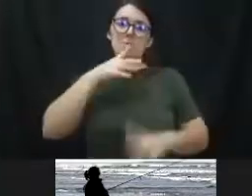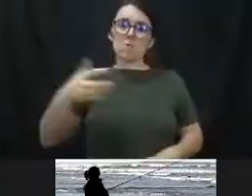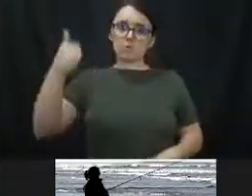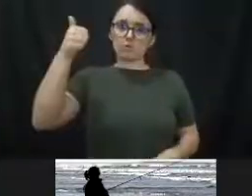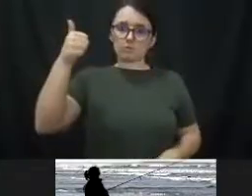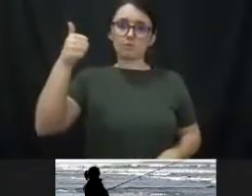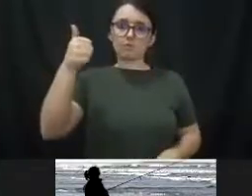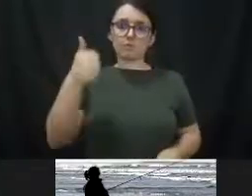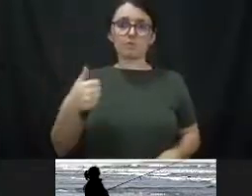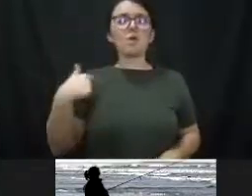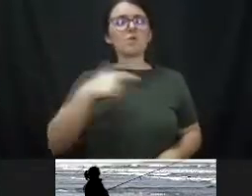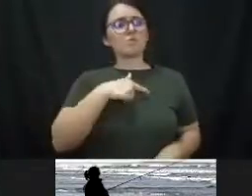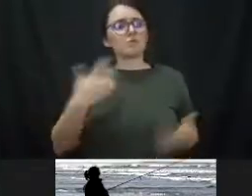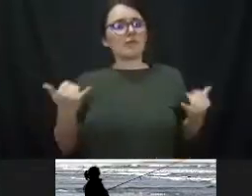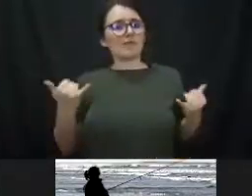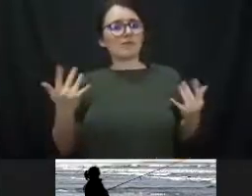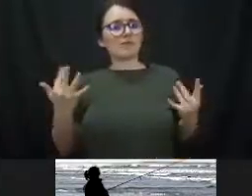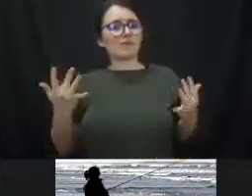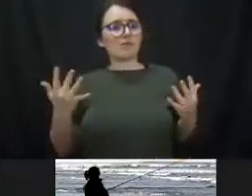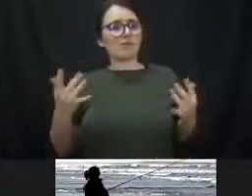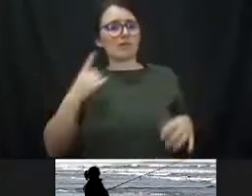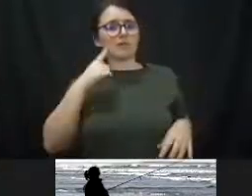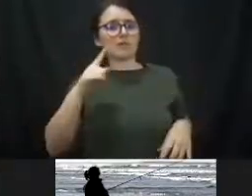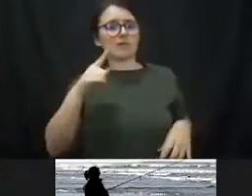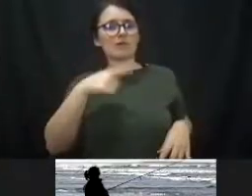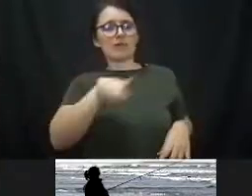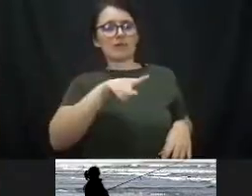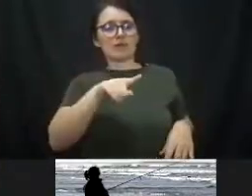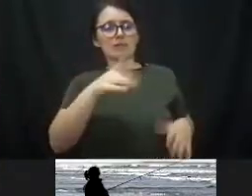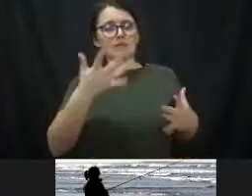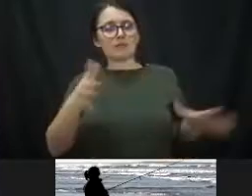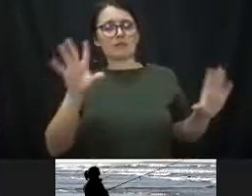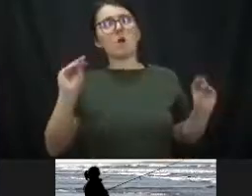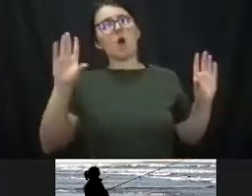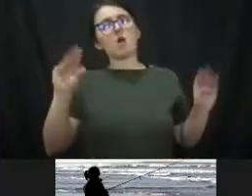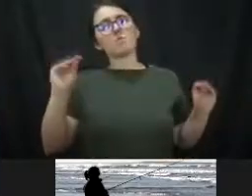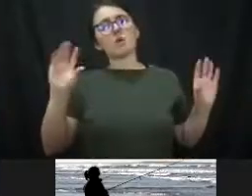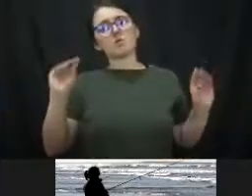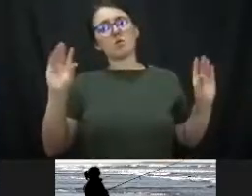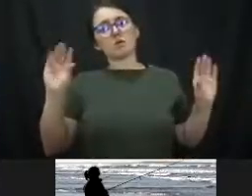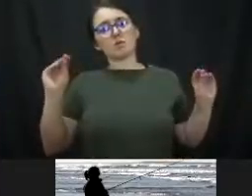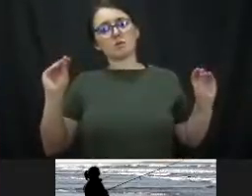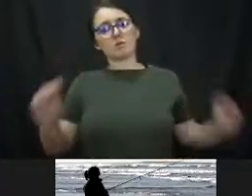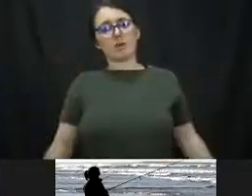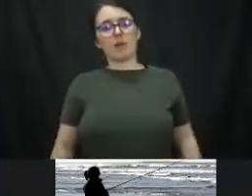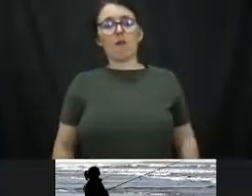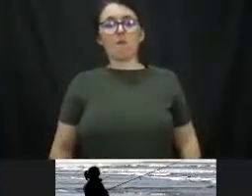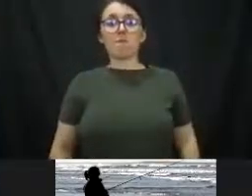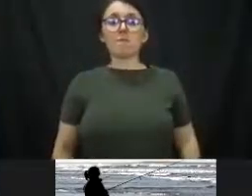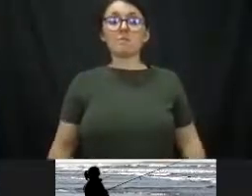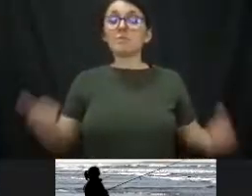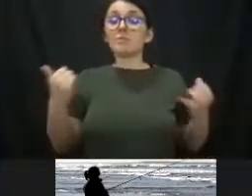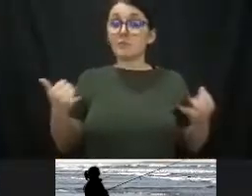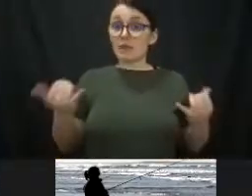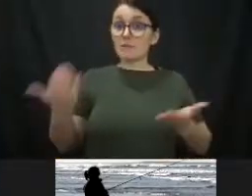we're gonna wait a minute till they're done barking. Now with California